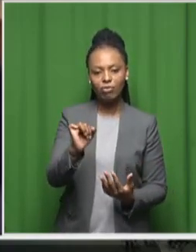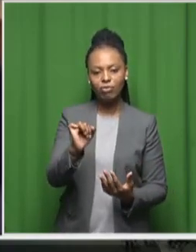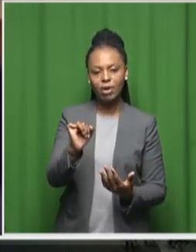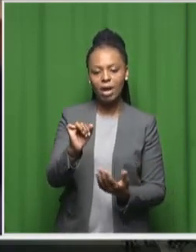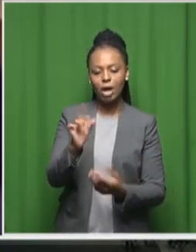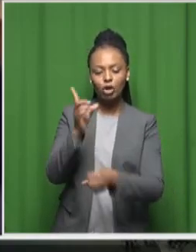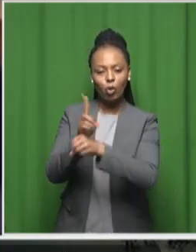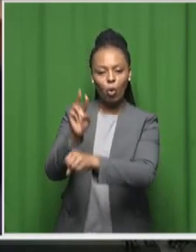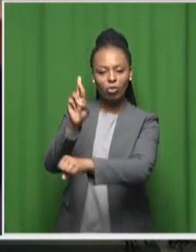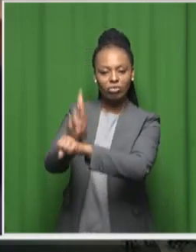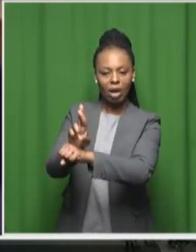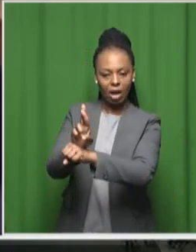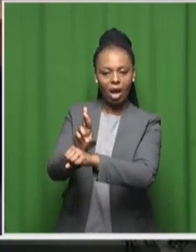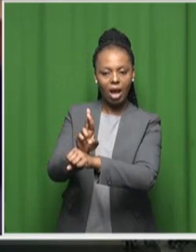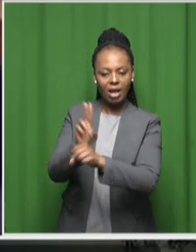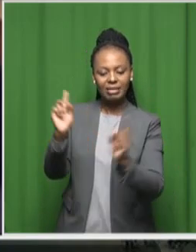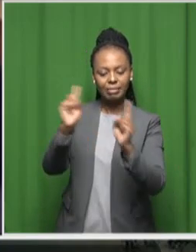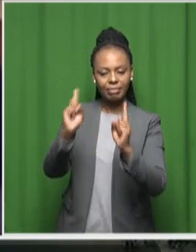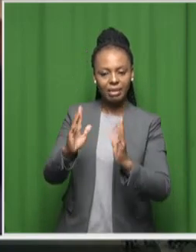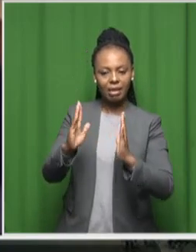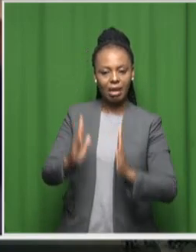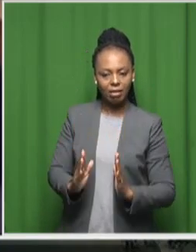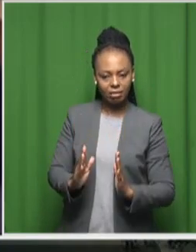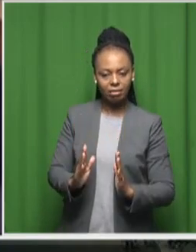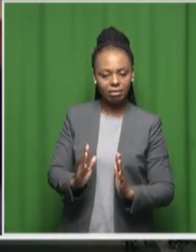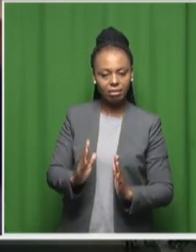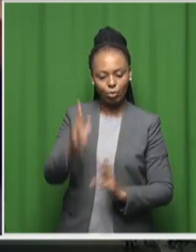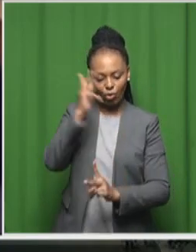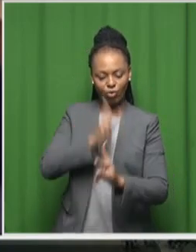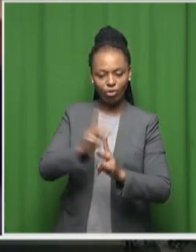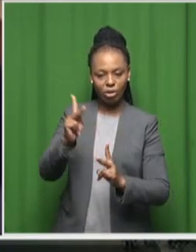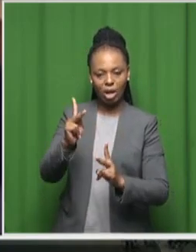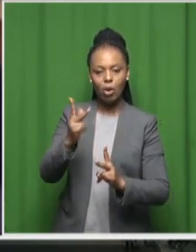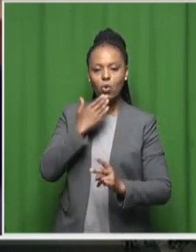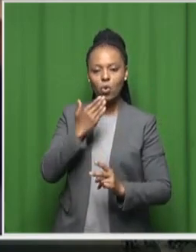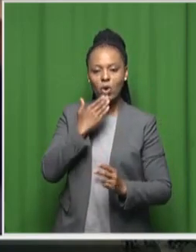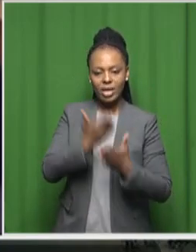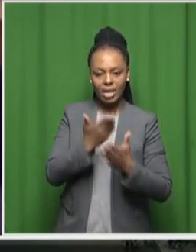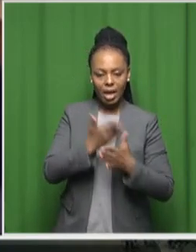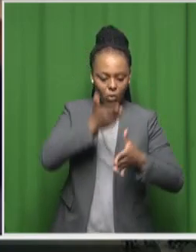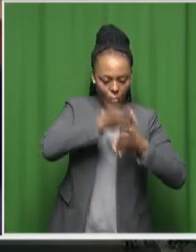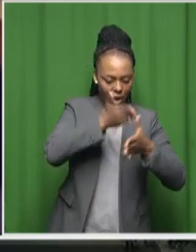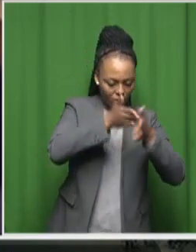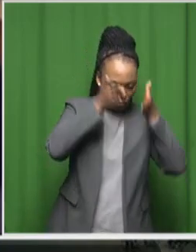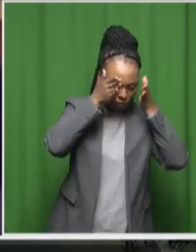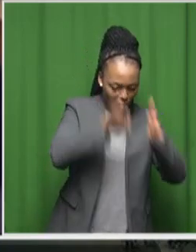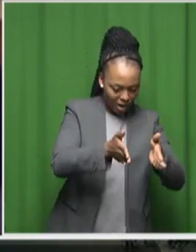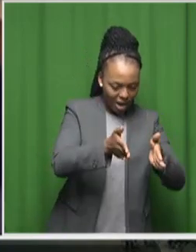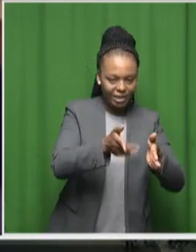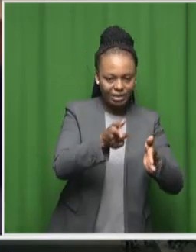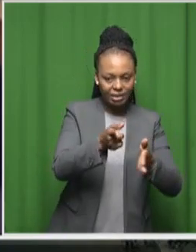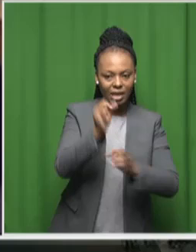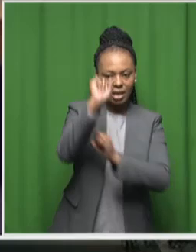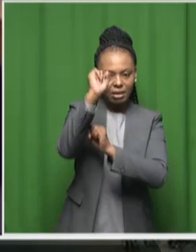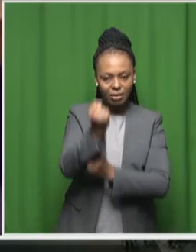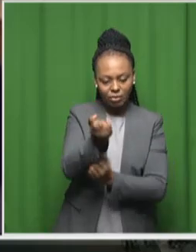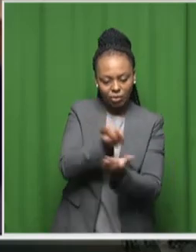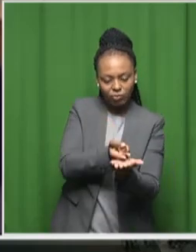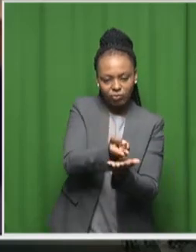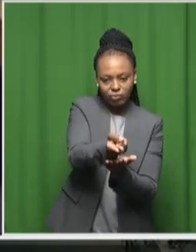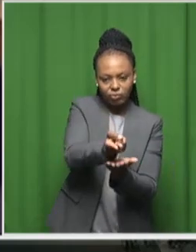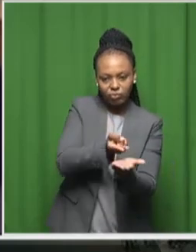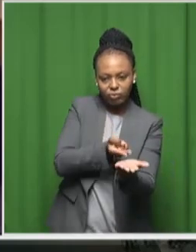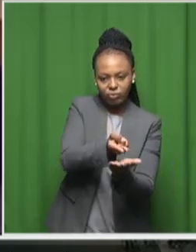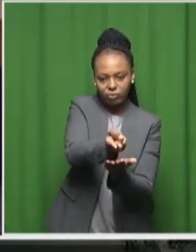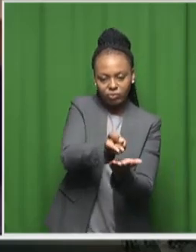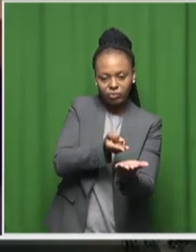practitioners available who can perform the interventional radiology procedures? Because, as you say,